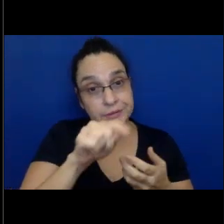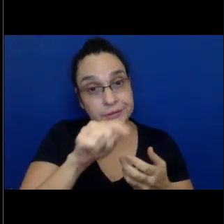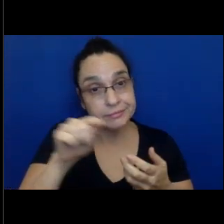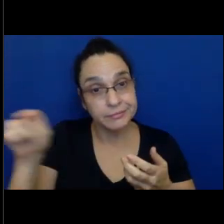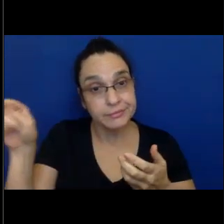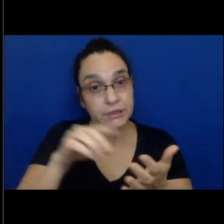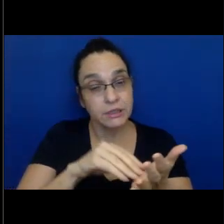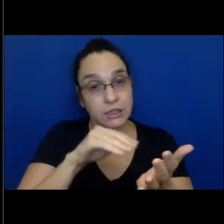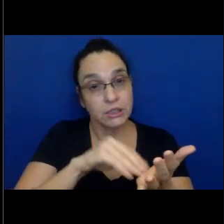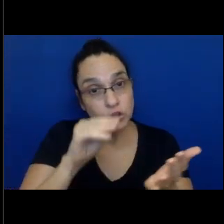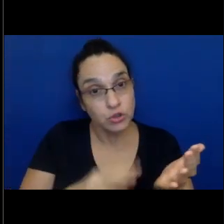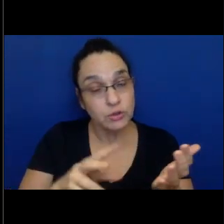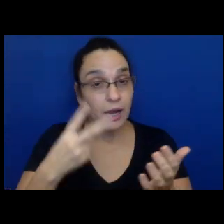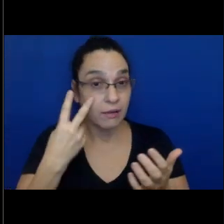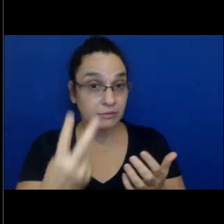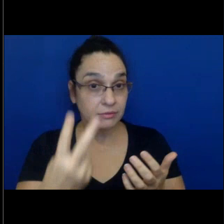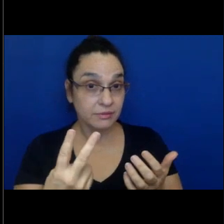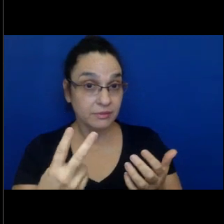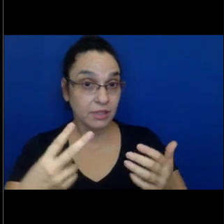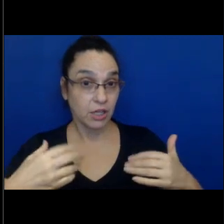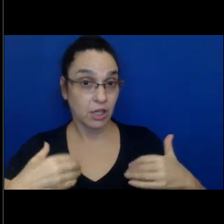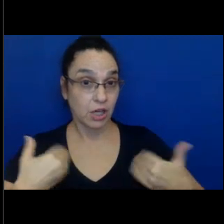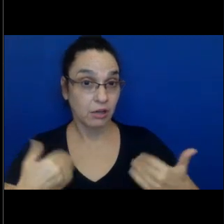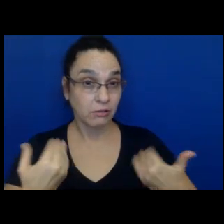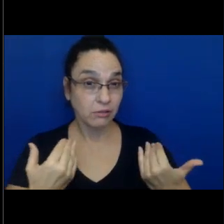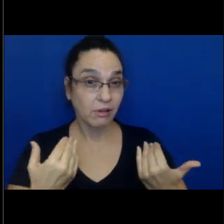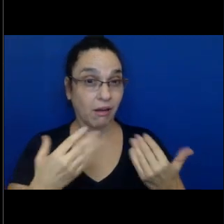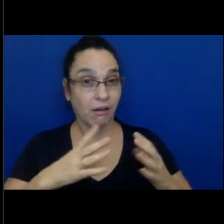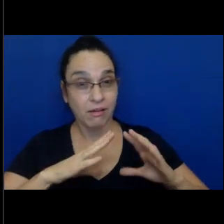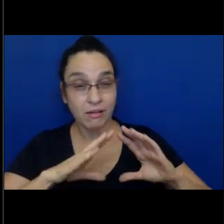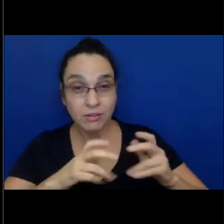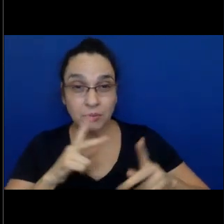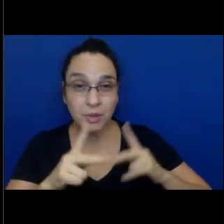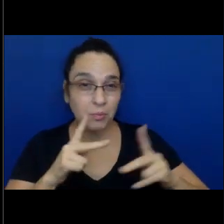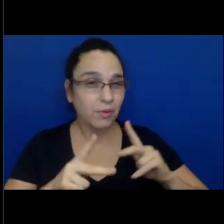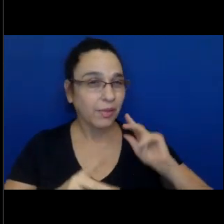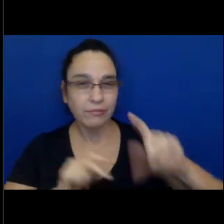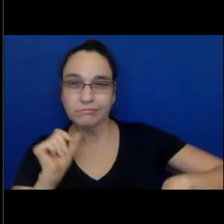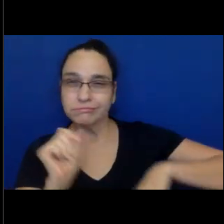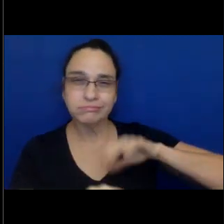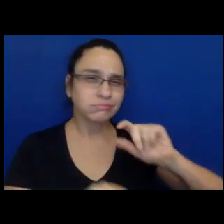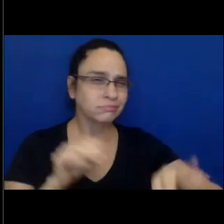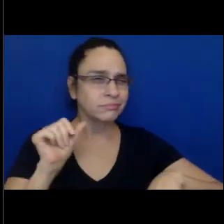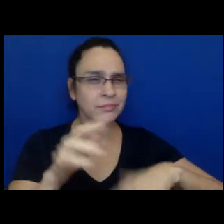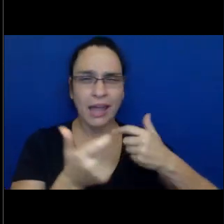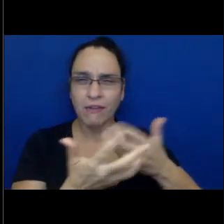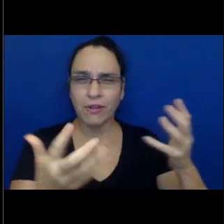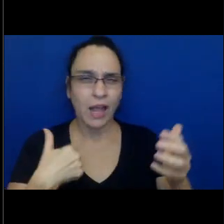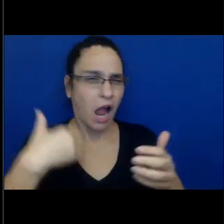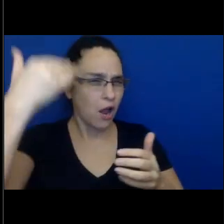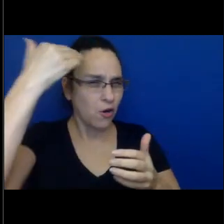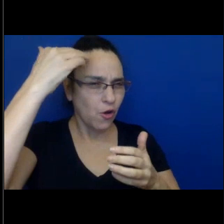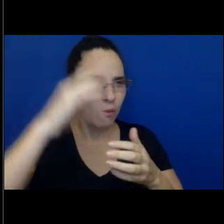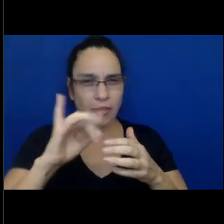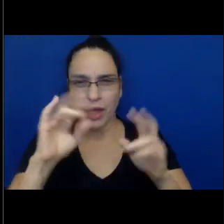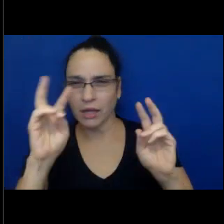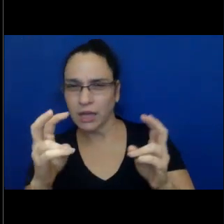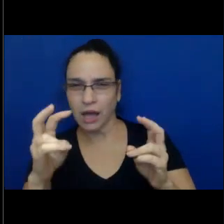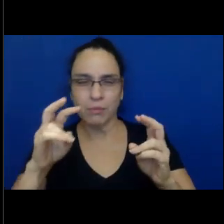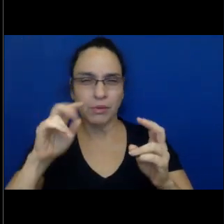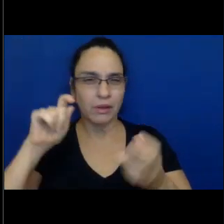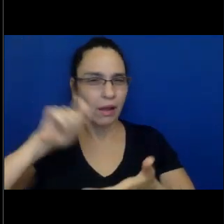students or younger people putting everything they know about a topic into a paper. And so that, if you think about it, is not effective.